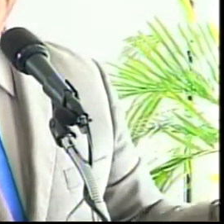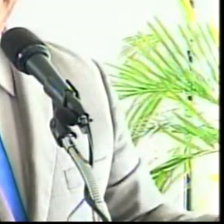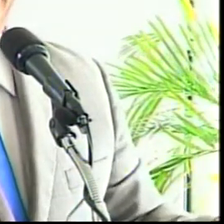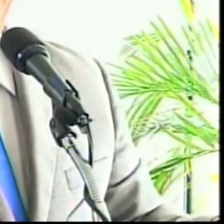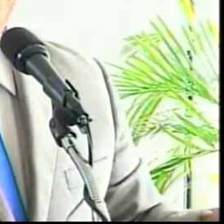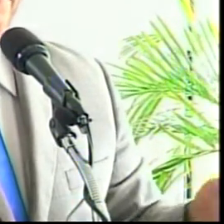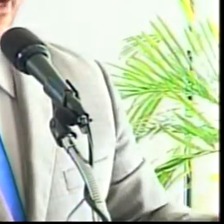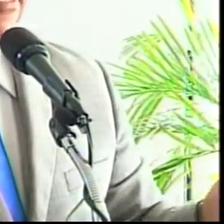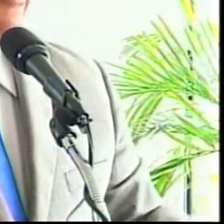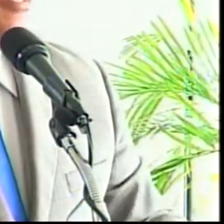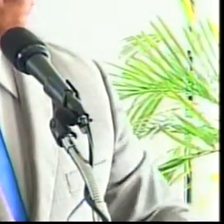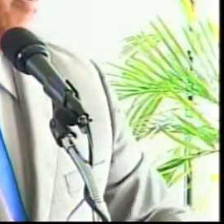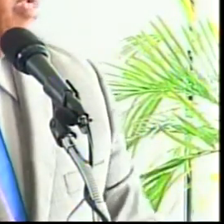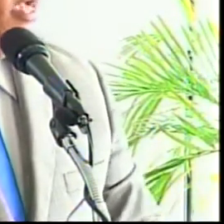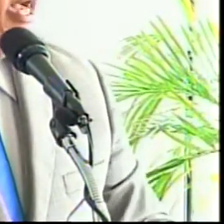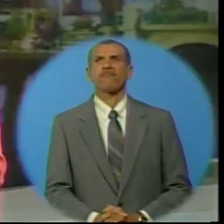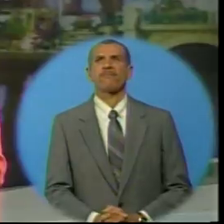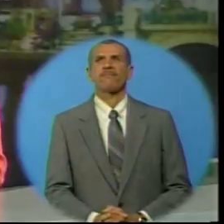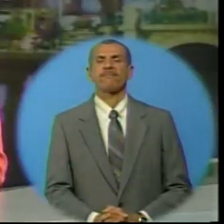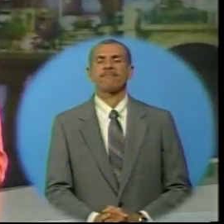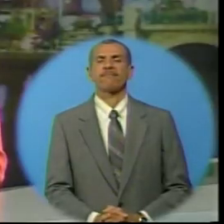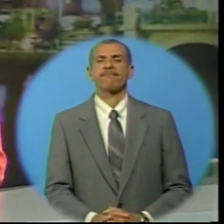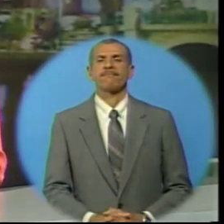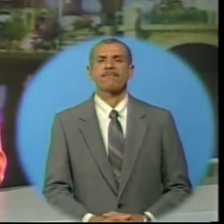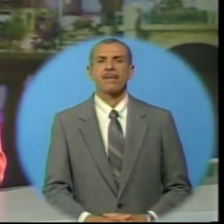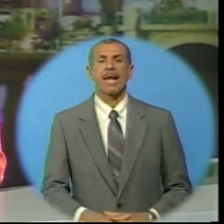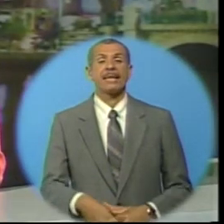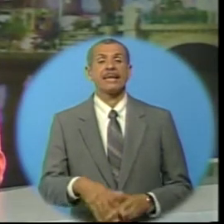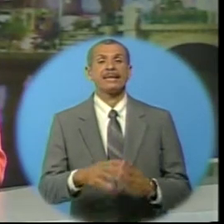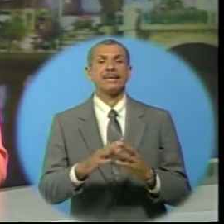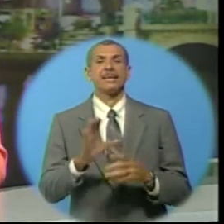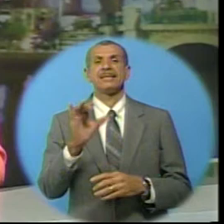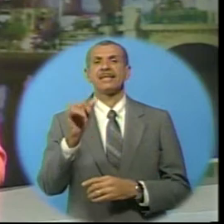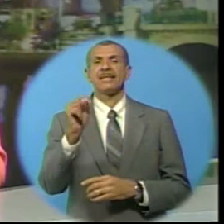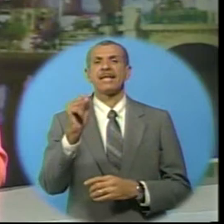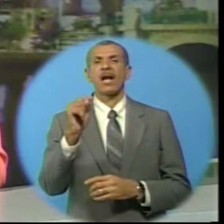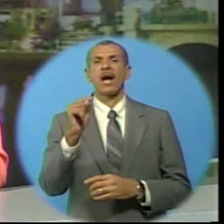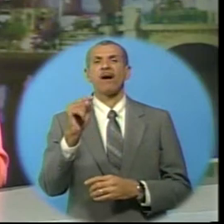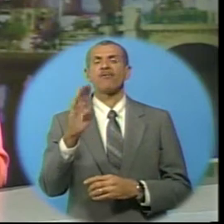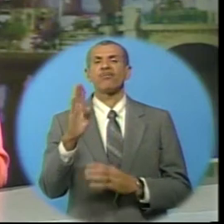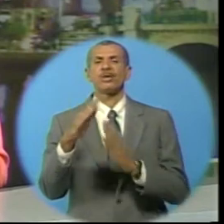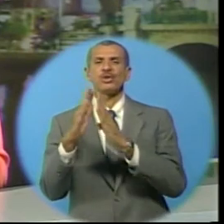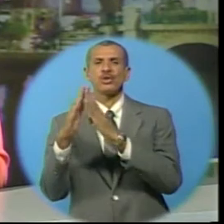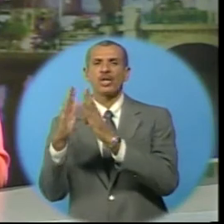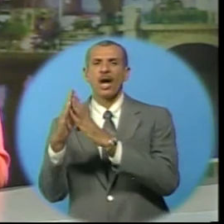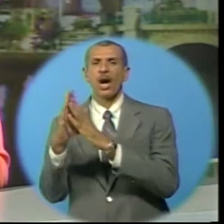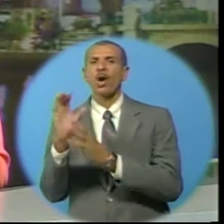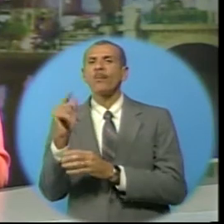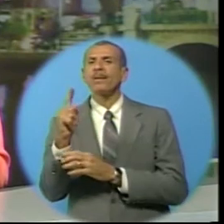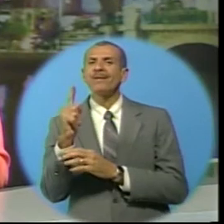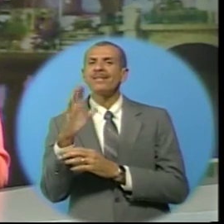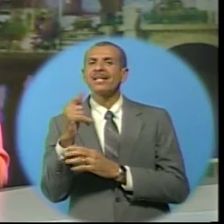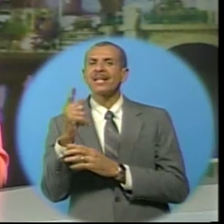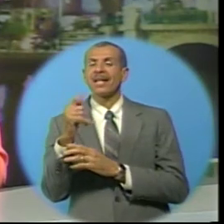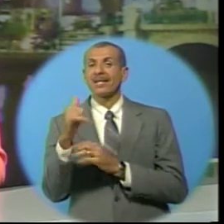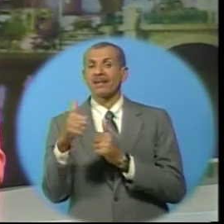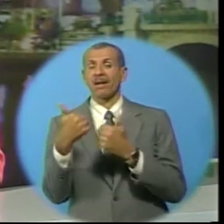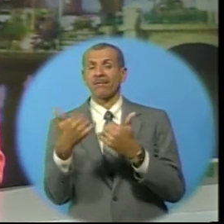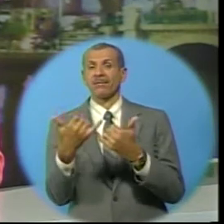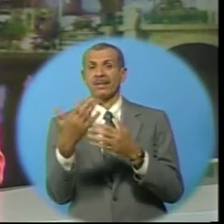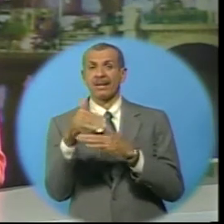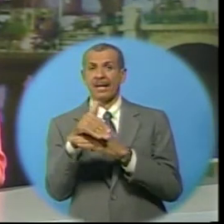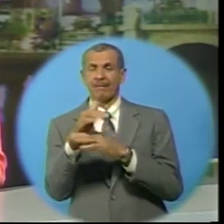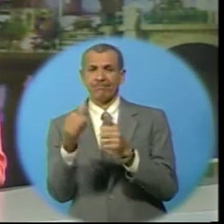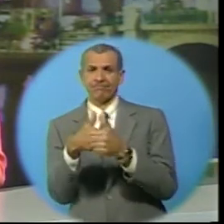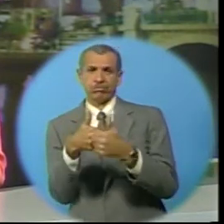some particular point in time. The City of Bridgetown Cooperative Credit Union is tonight distancing itself from a